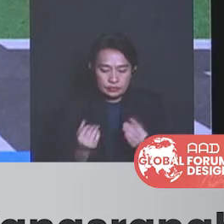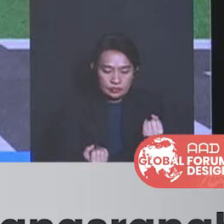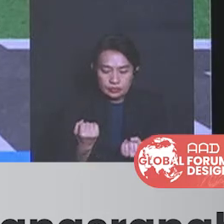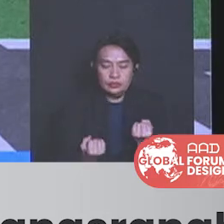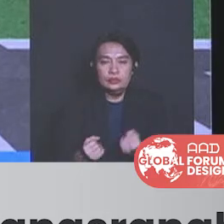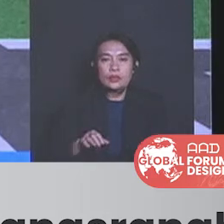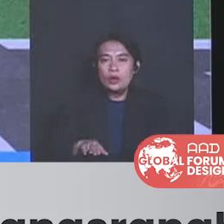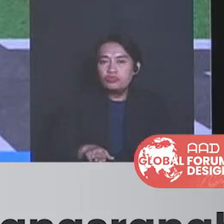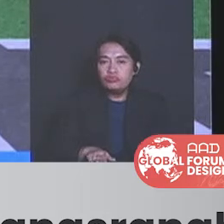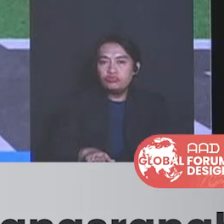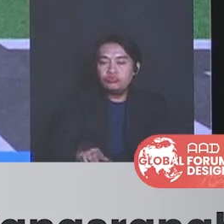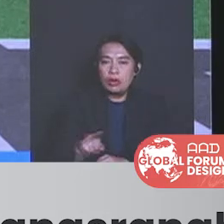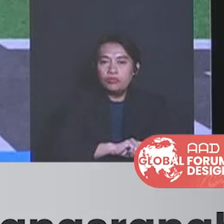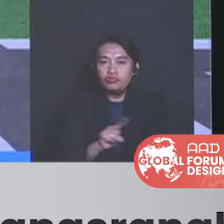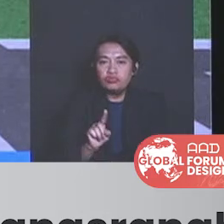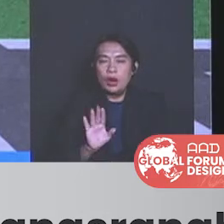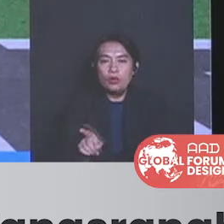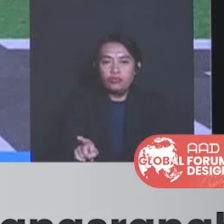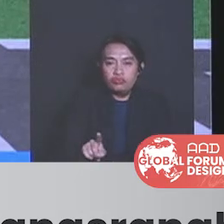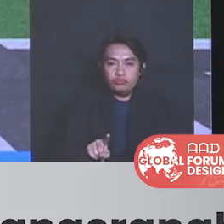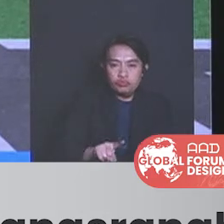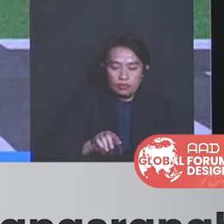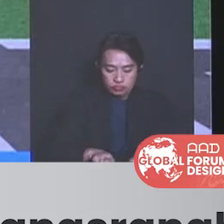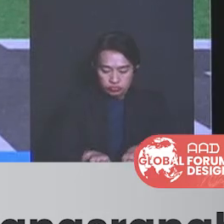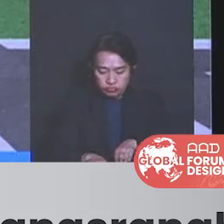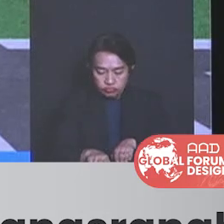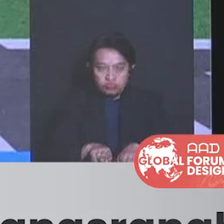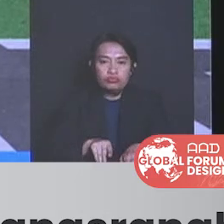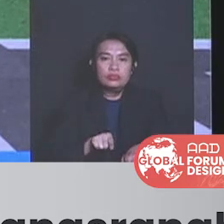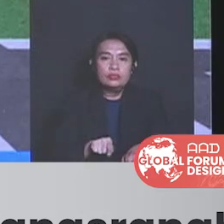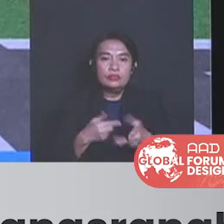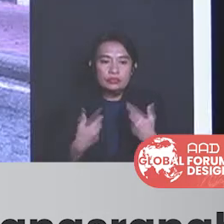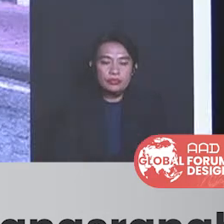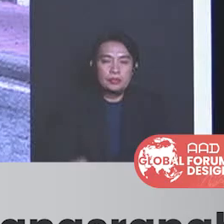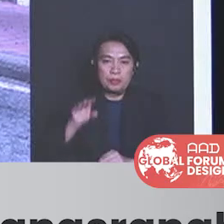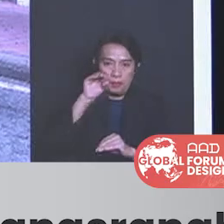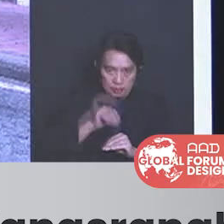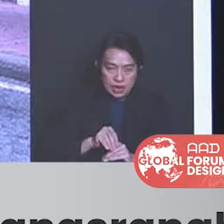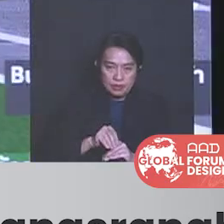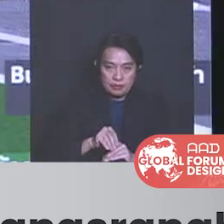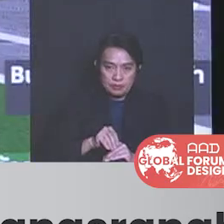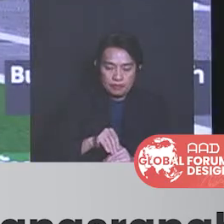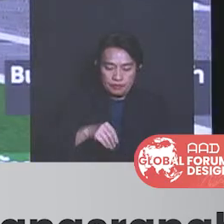for car, and improve the pedestrian walk and bicycle lane. Yeah.